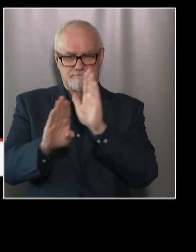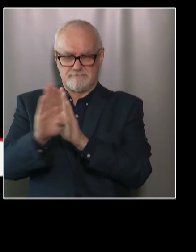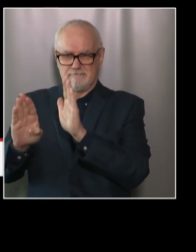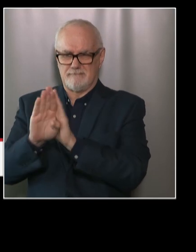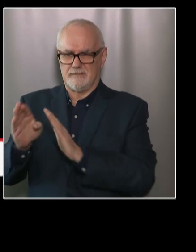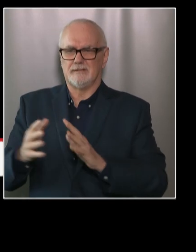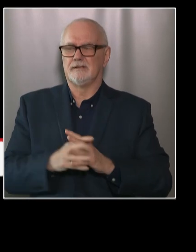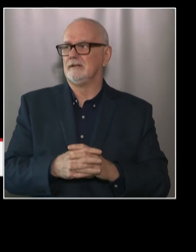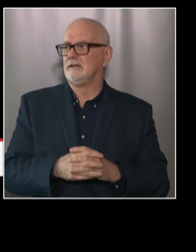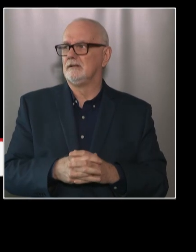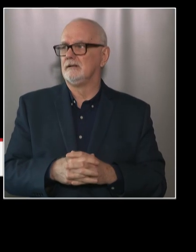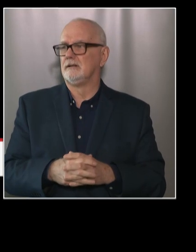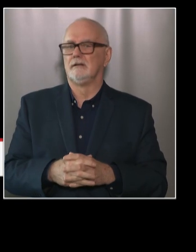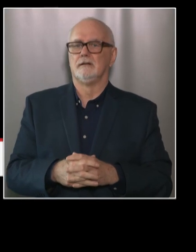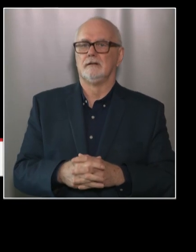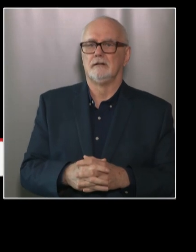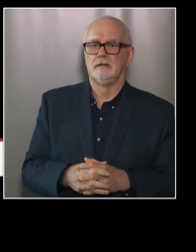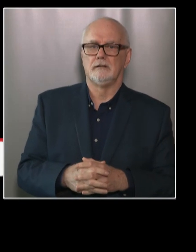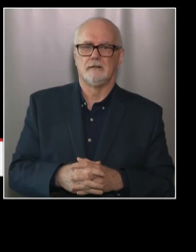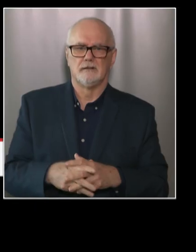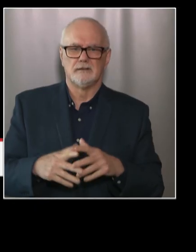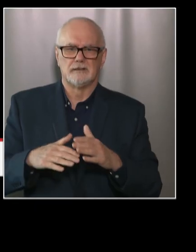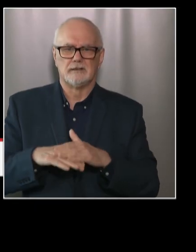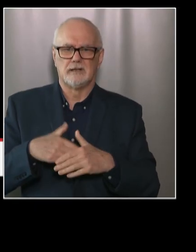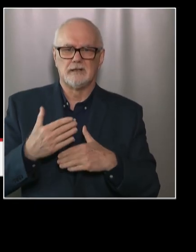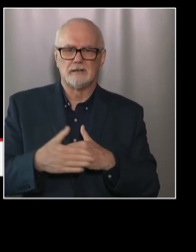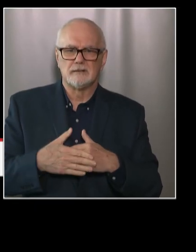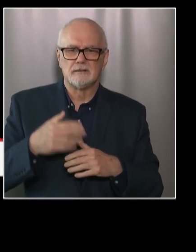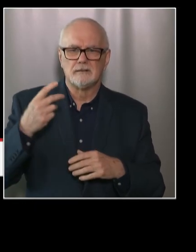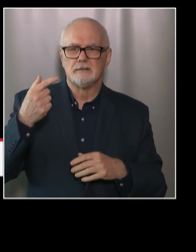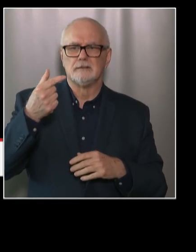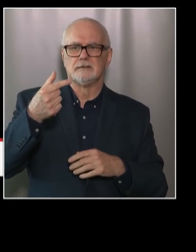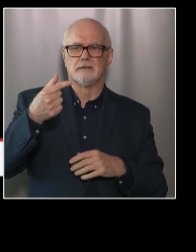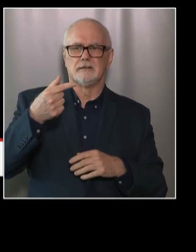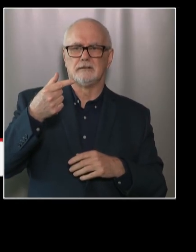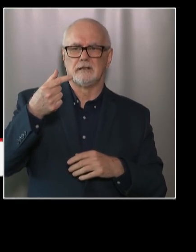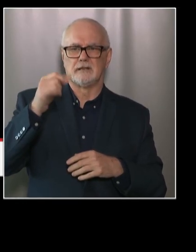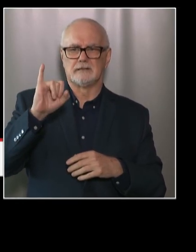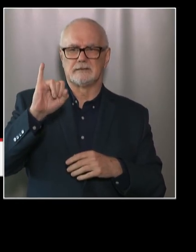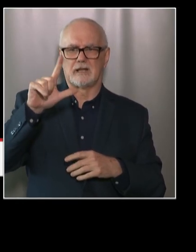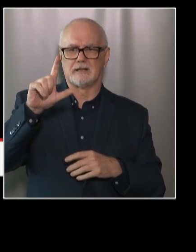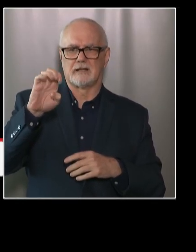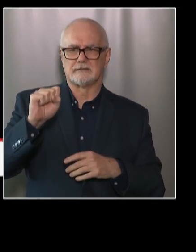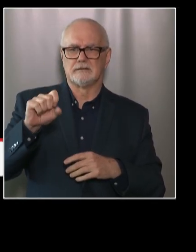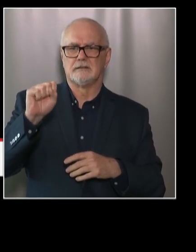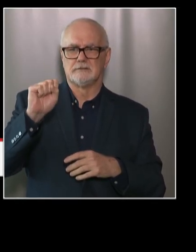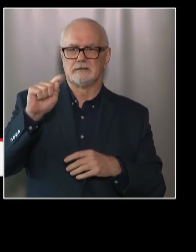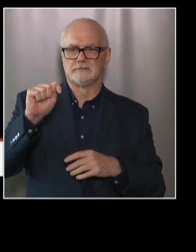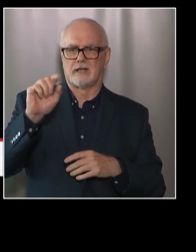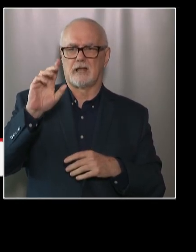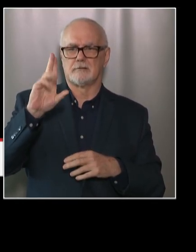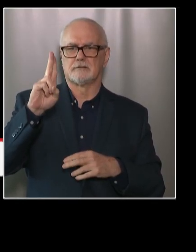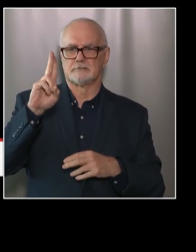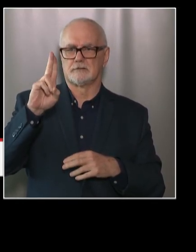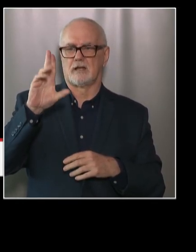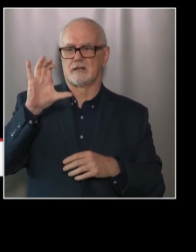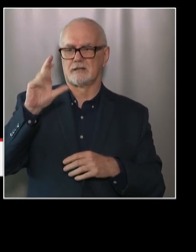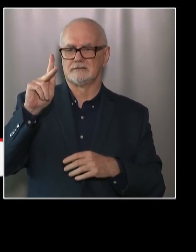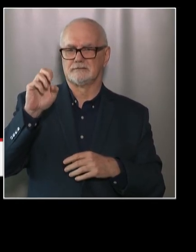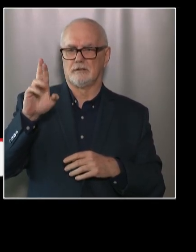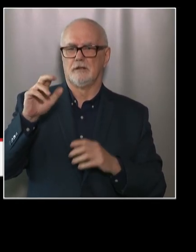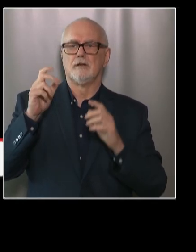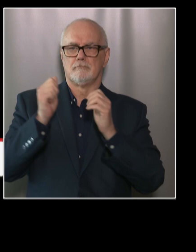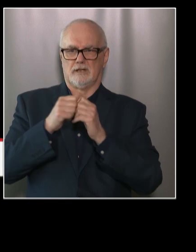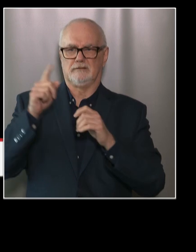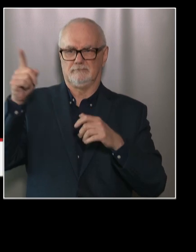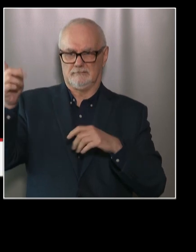Good afternoon. I'm Michelle Stucker with the Deputy Mayor's Office. Today we'll be talking about Ward 5 and the Reservoir District